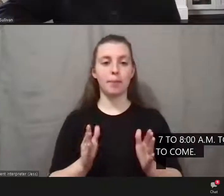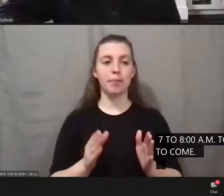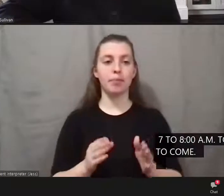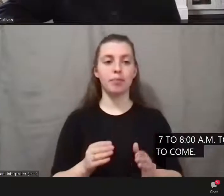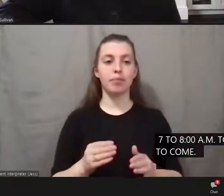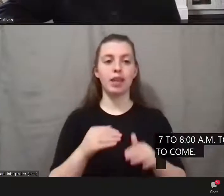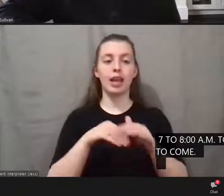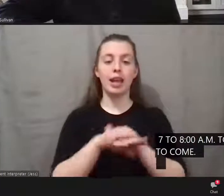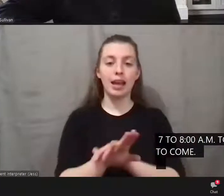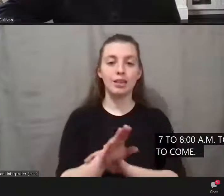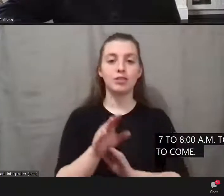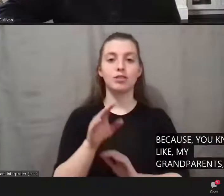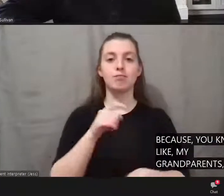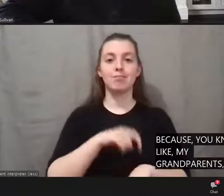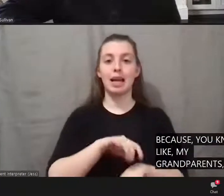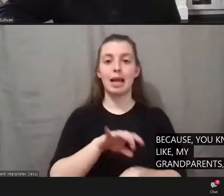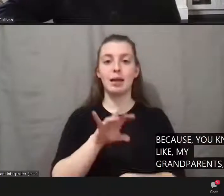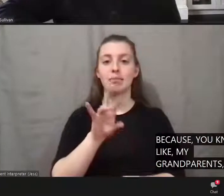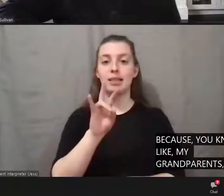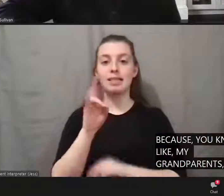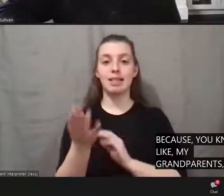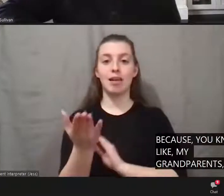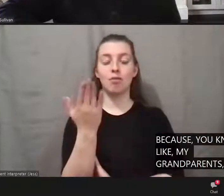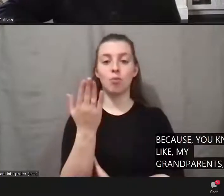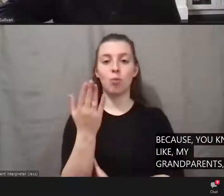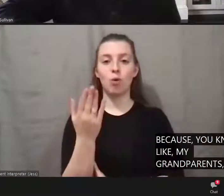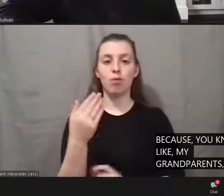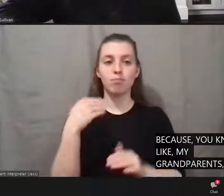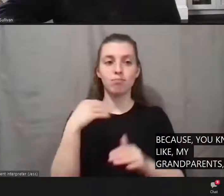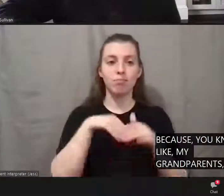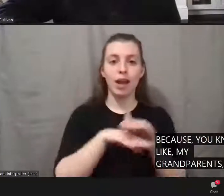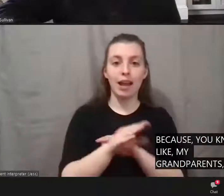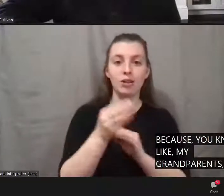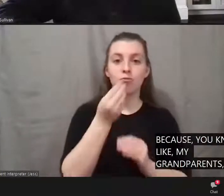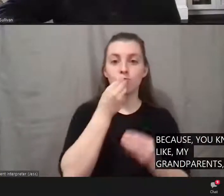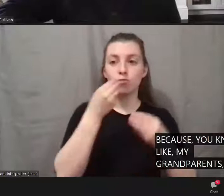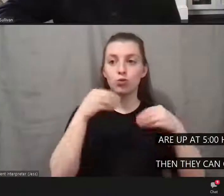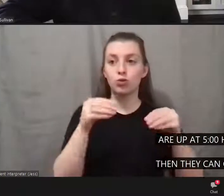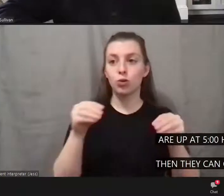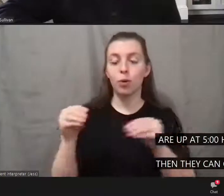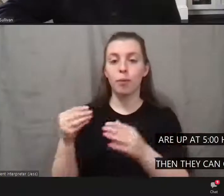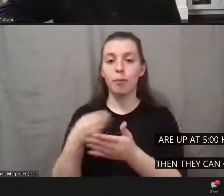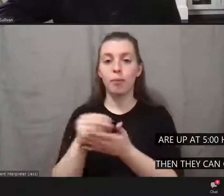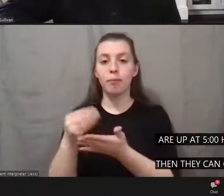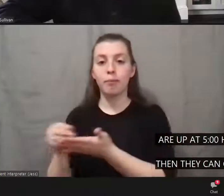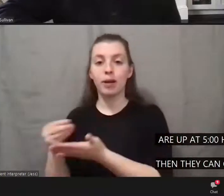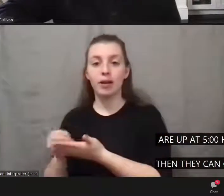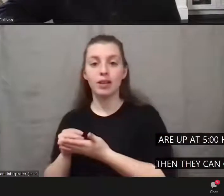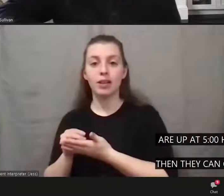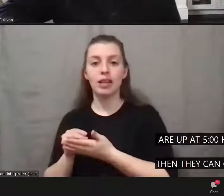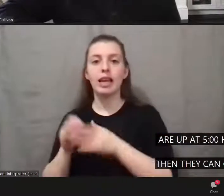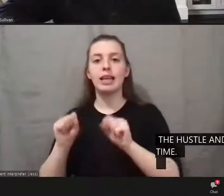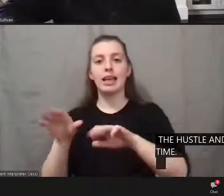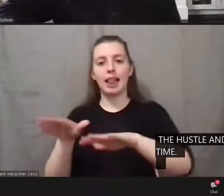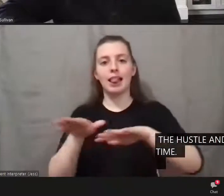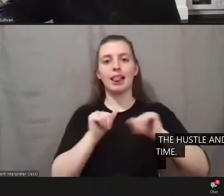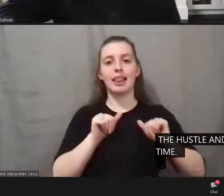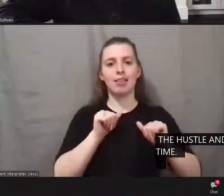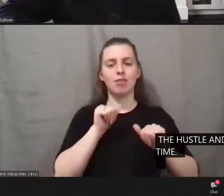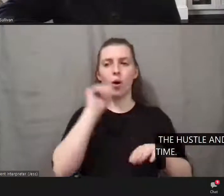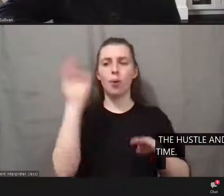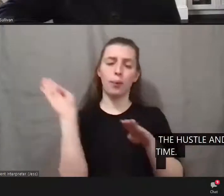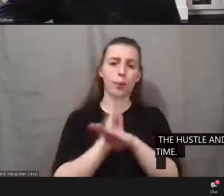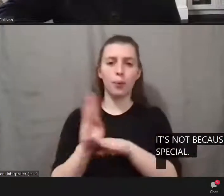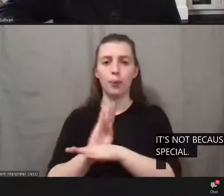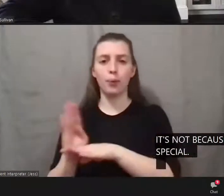5 o'clock having tea, but then they can get out before the hustle and bustle of time. And it's not because they're asking to be special. It's just, you